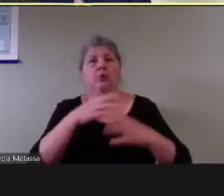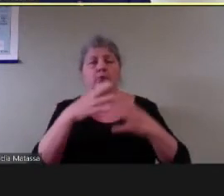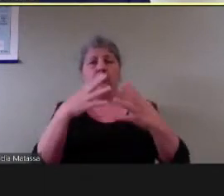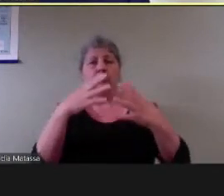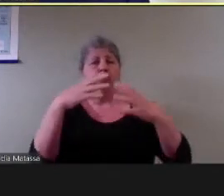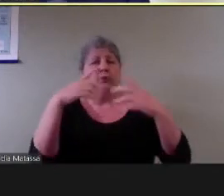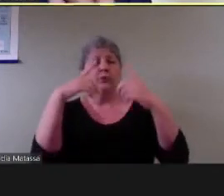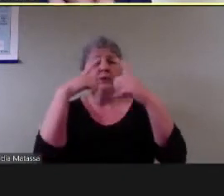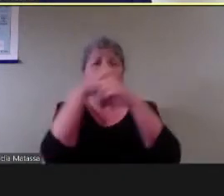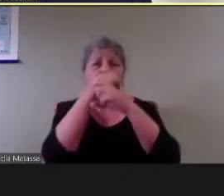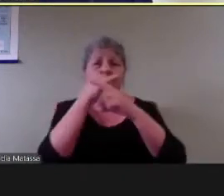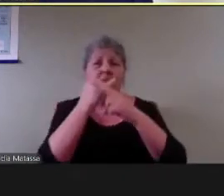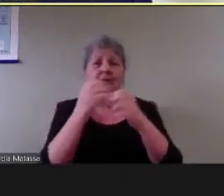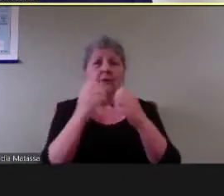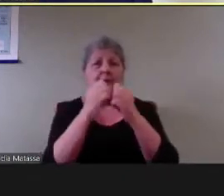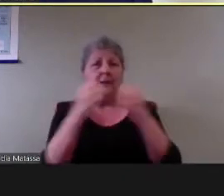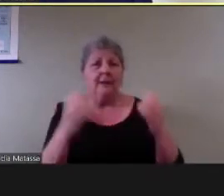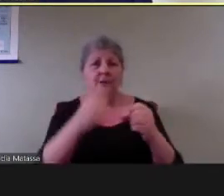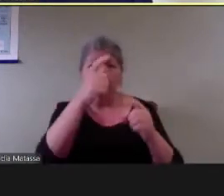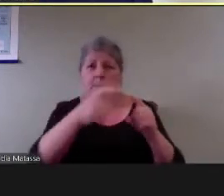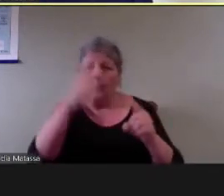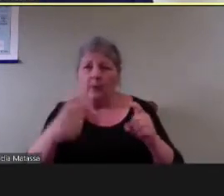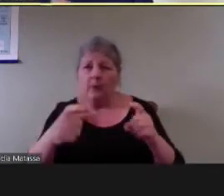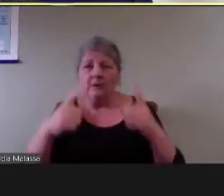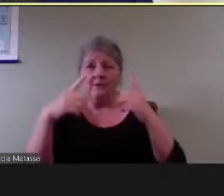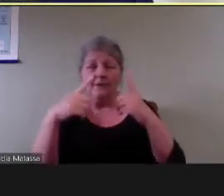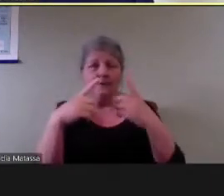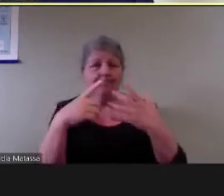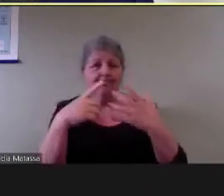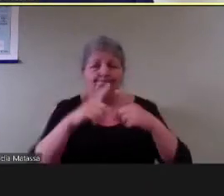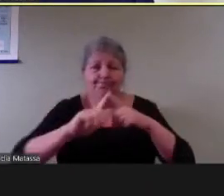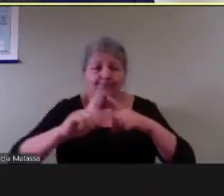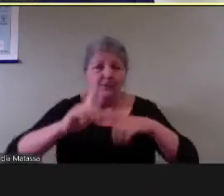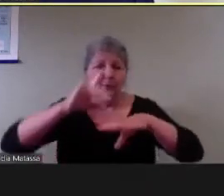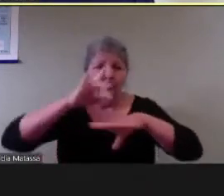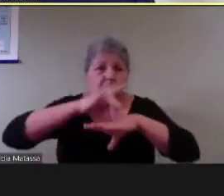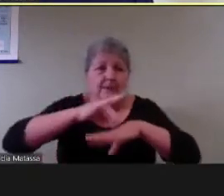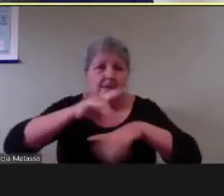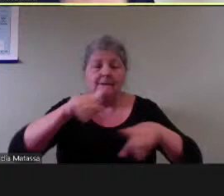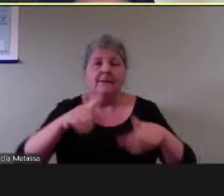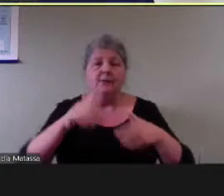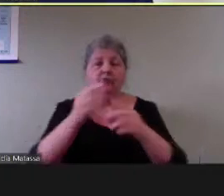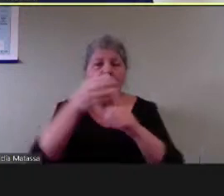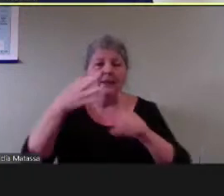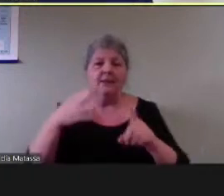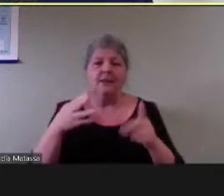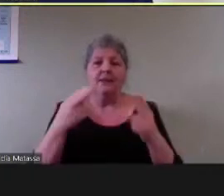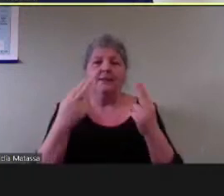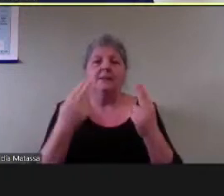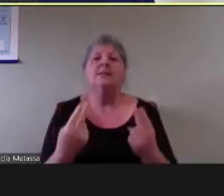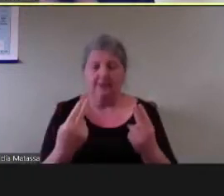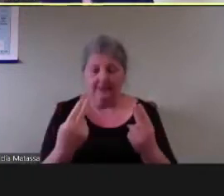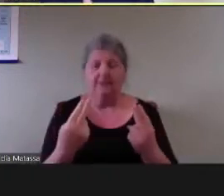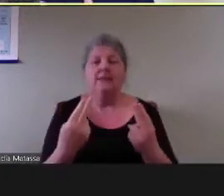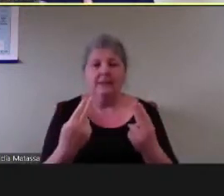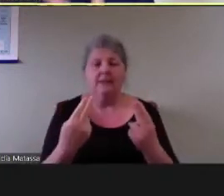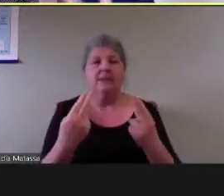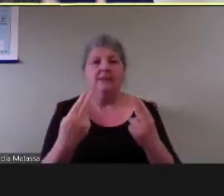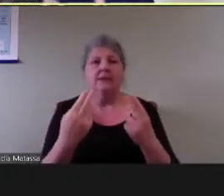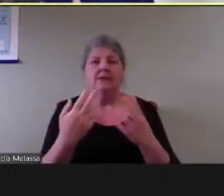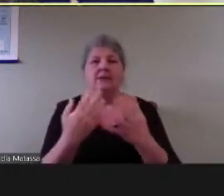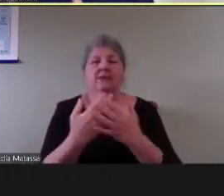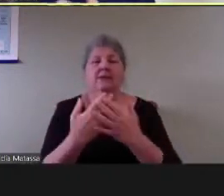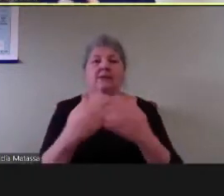each individual's comorbid presentations and in recognizing the unique constellation of strengths